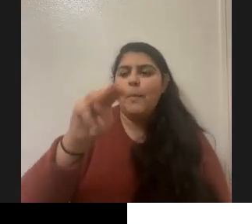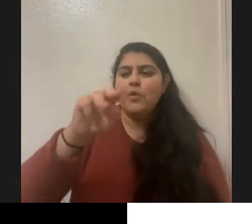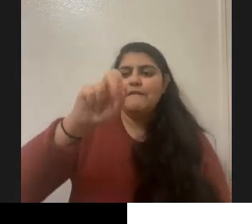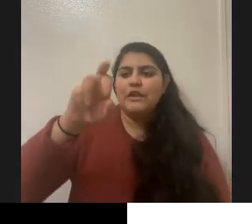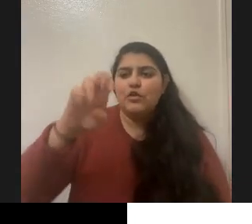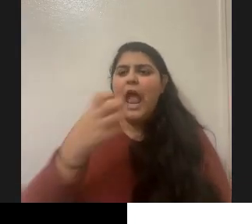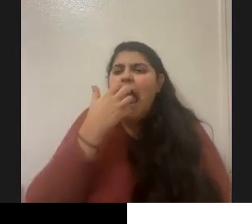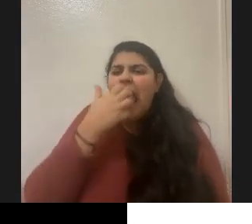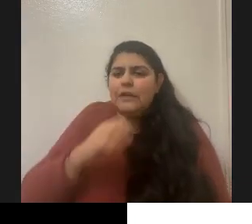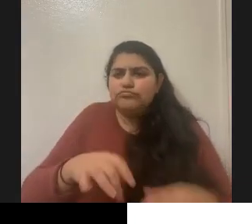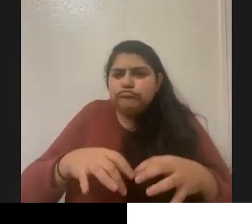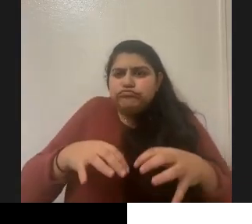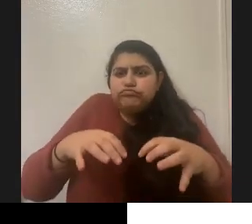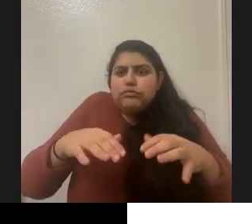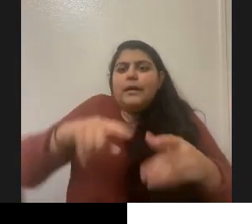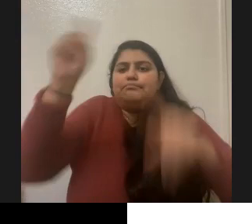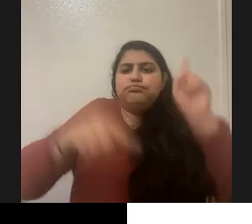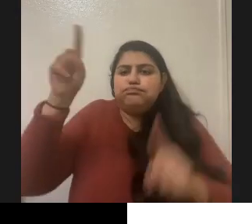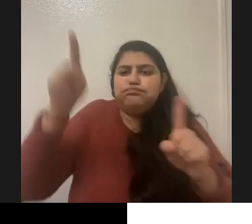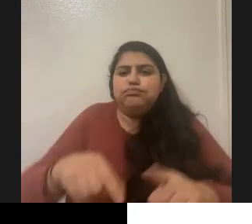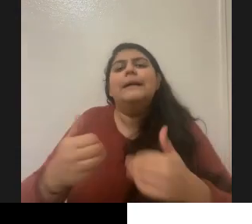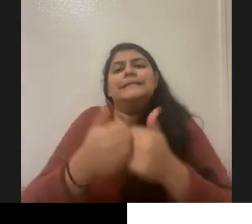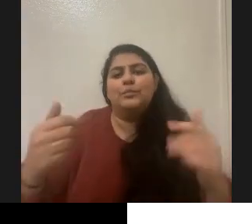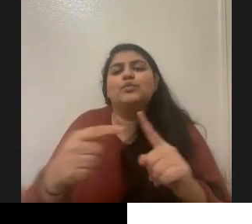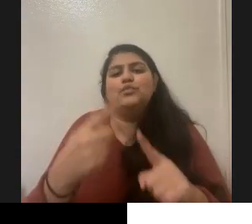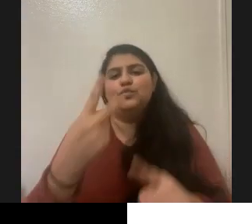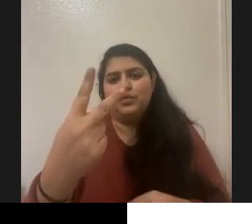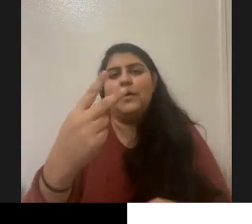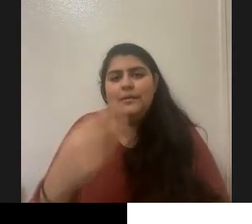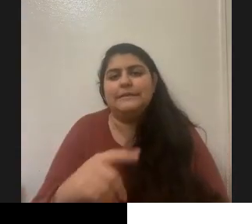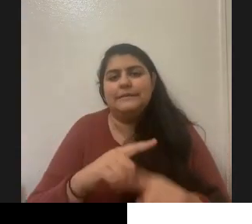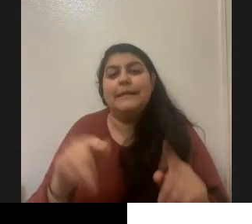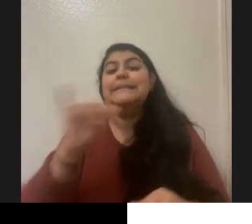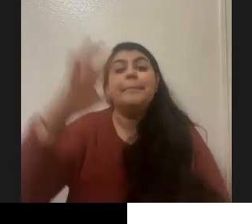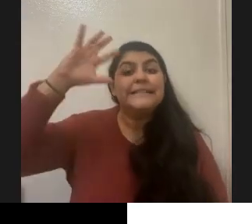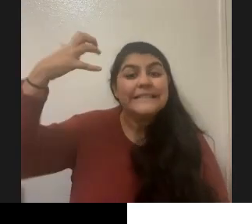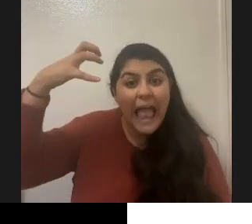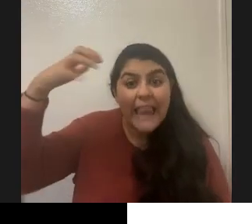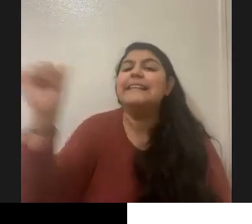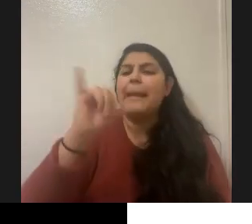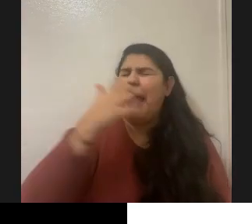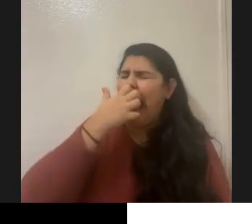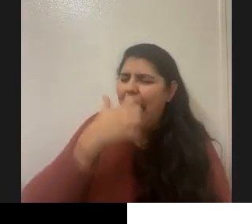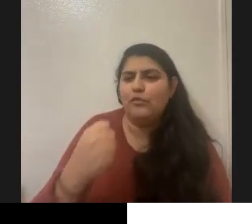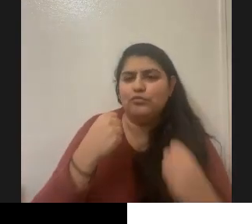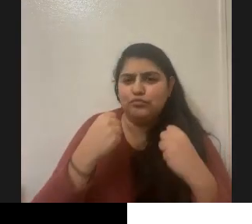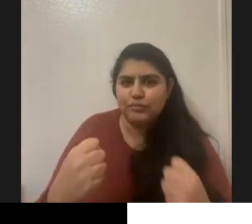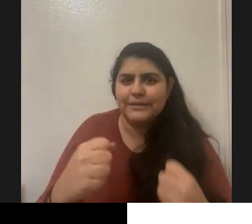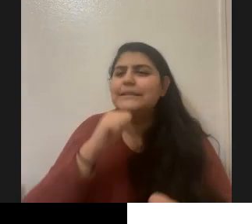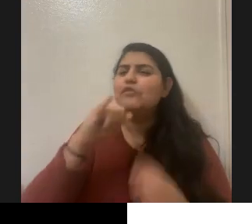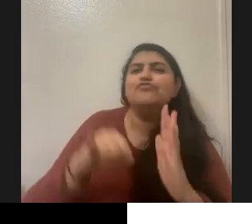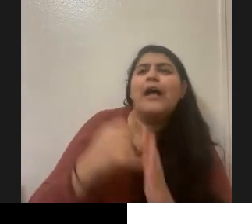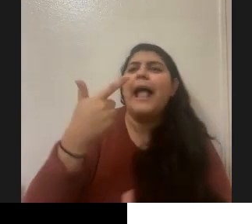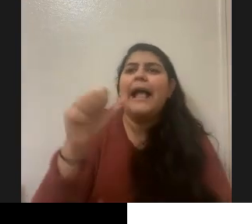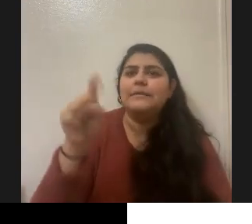lightning, it now separates into those two little bits. In the same way, our sun is really, really hot, right? So it's not just a gas, it's a really